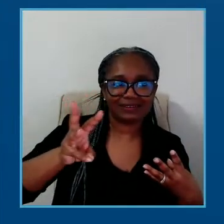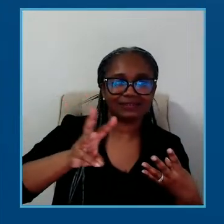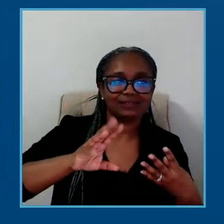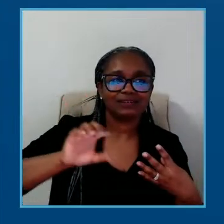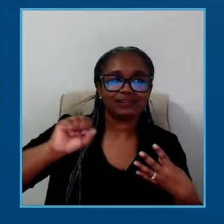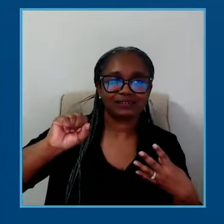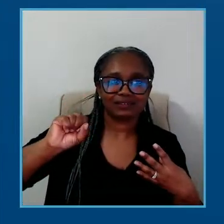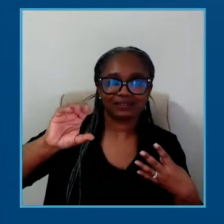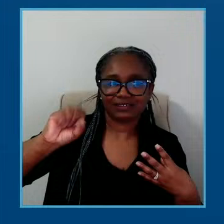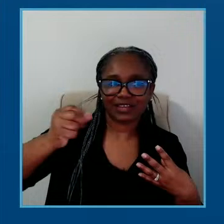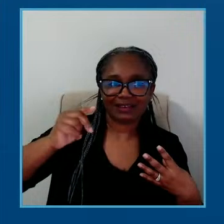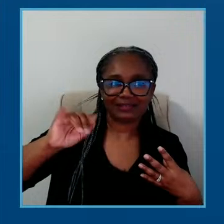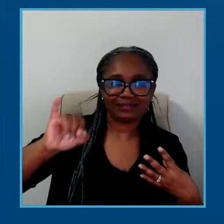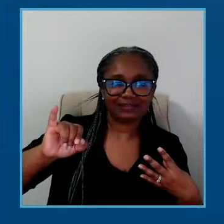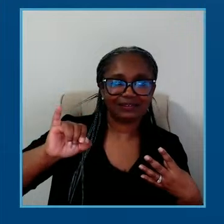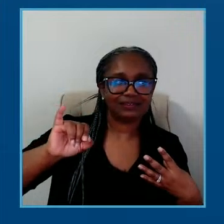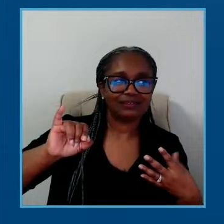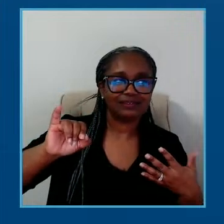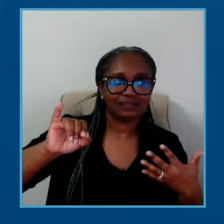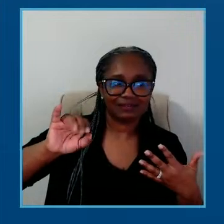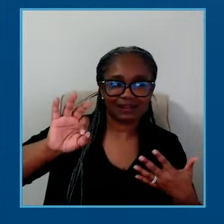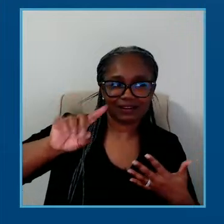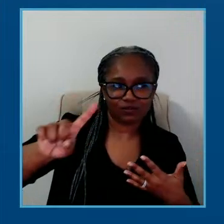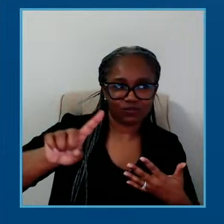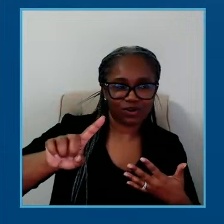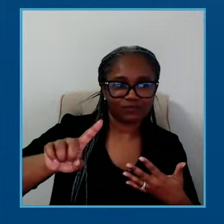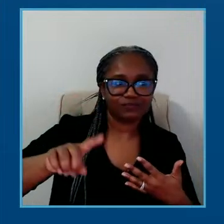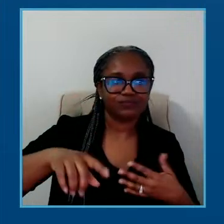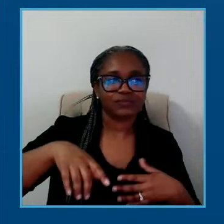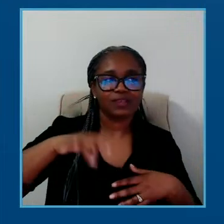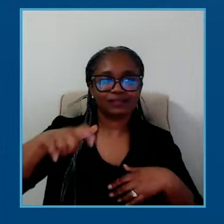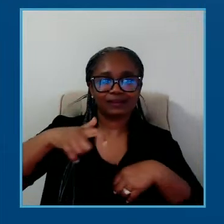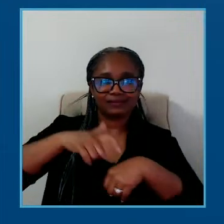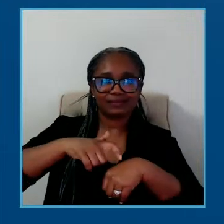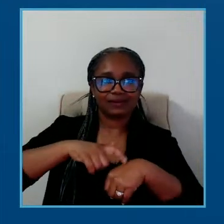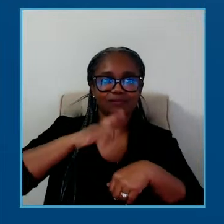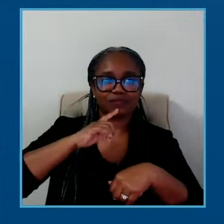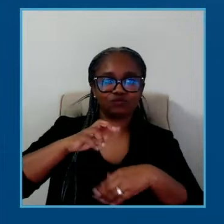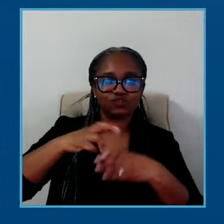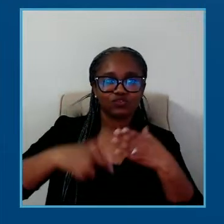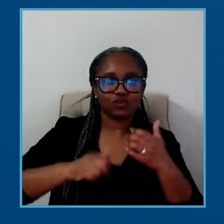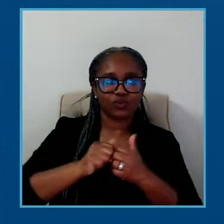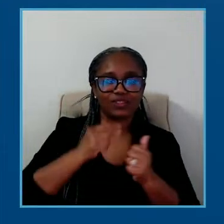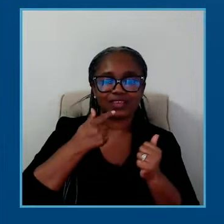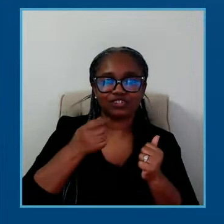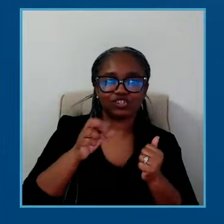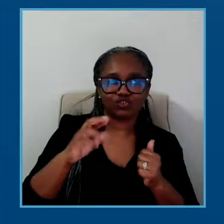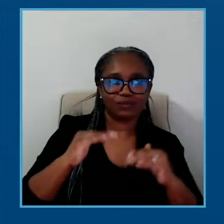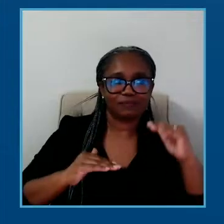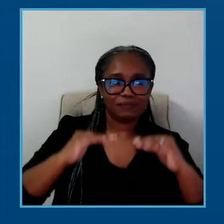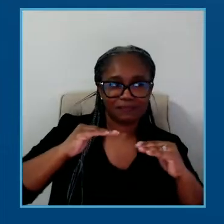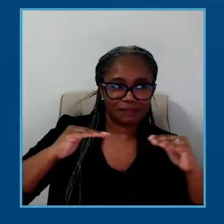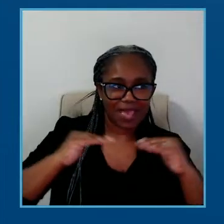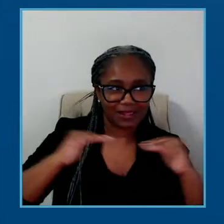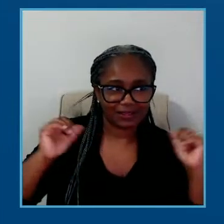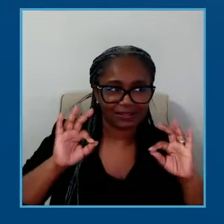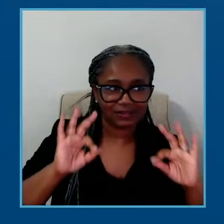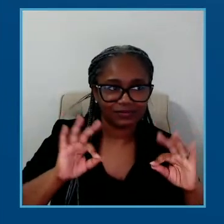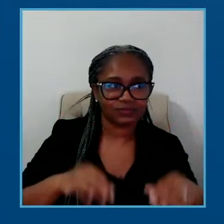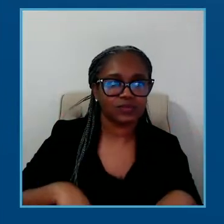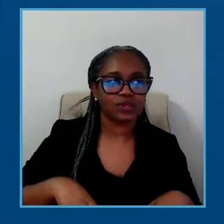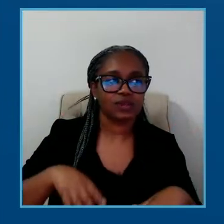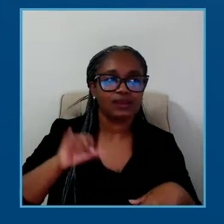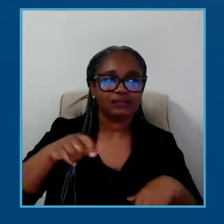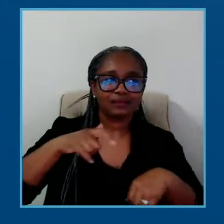Repass filed a challenge with the committee alleging violations of the DNC's charter and unnamed provisions of the election rules of procedure and Robert's Rules of